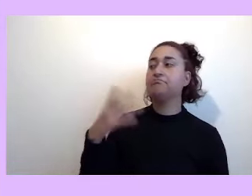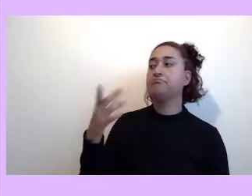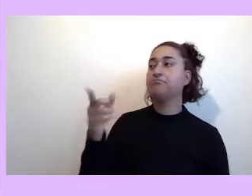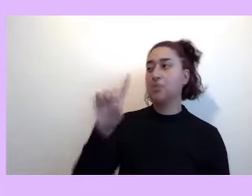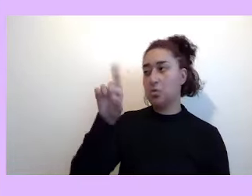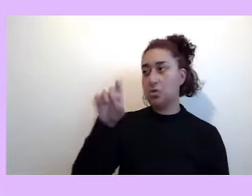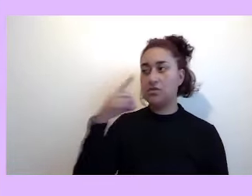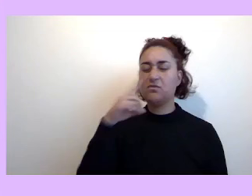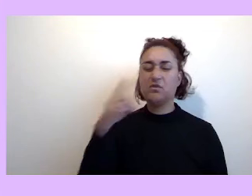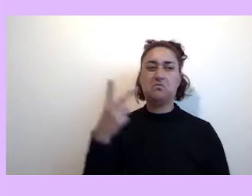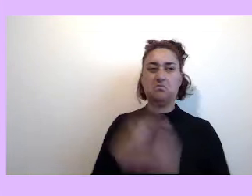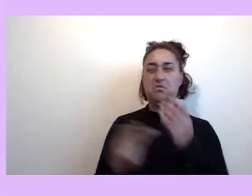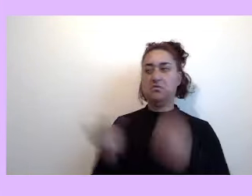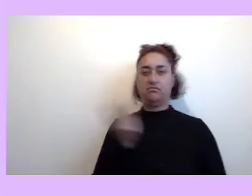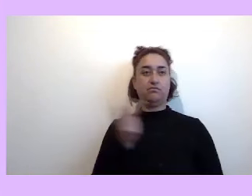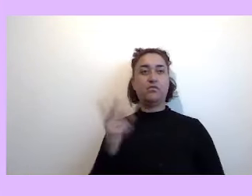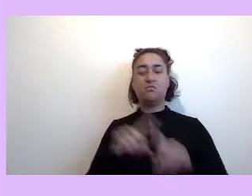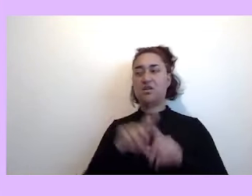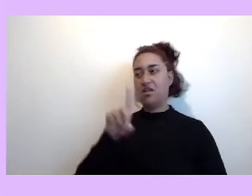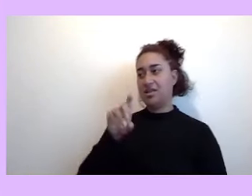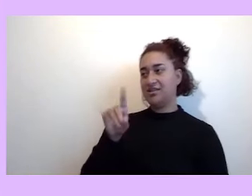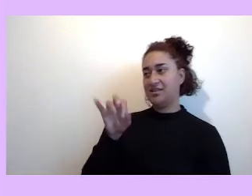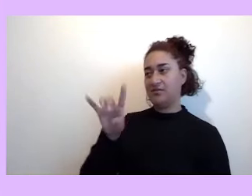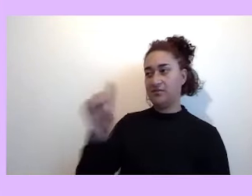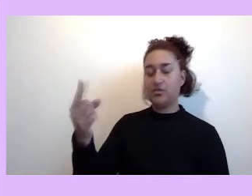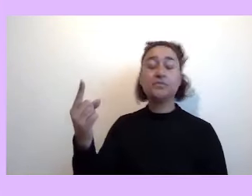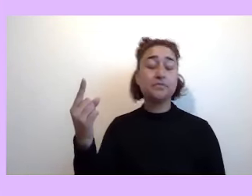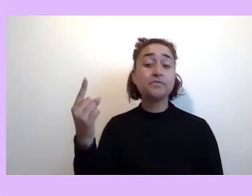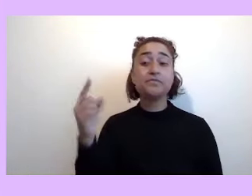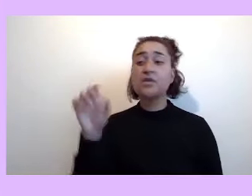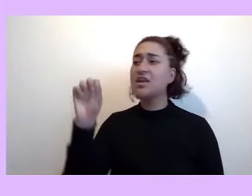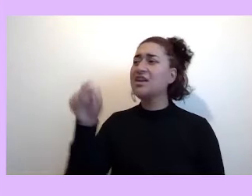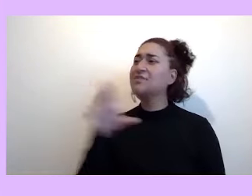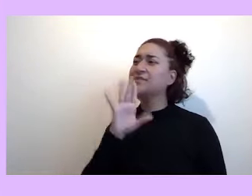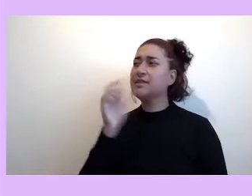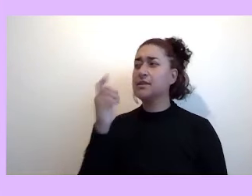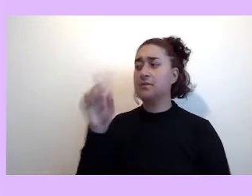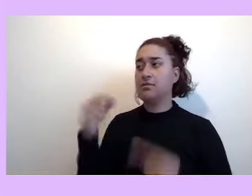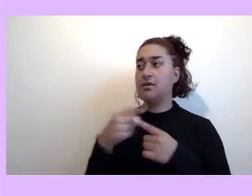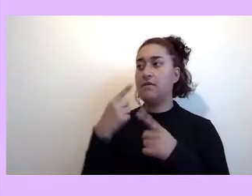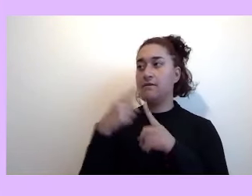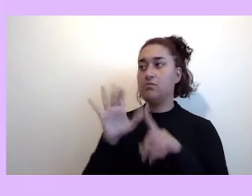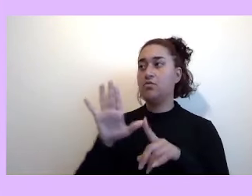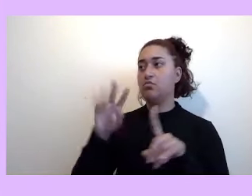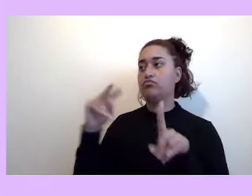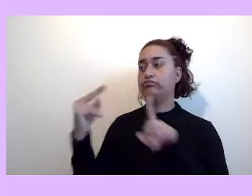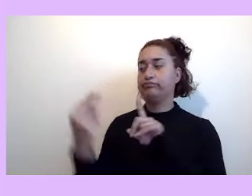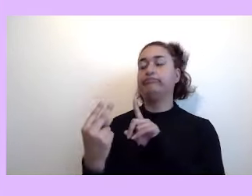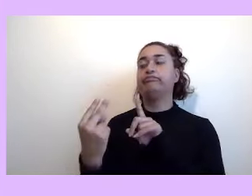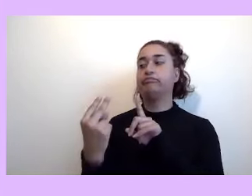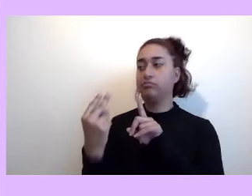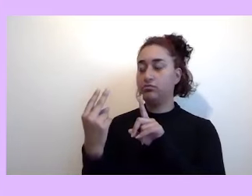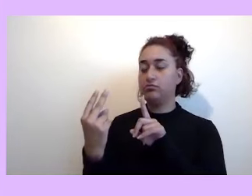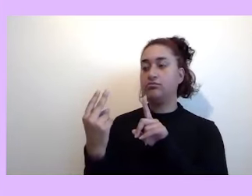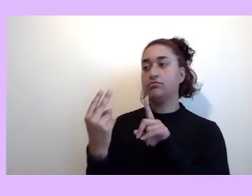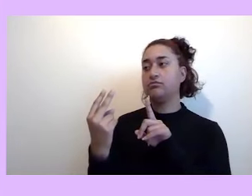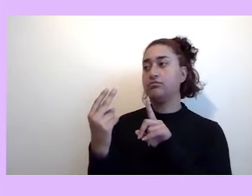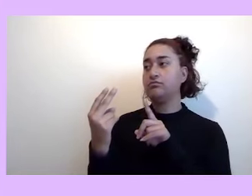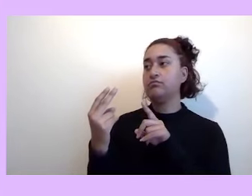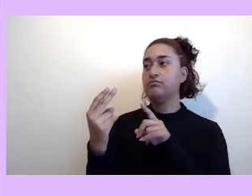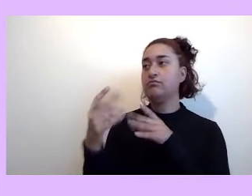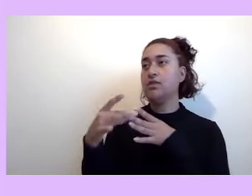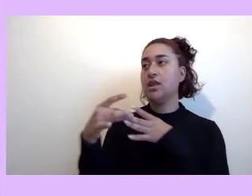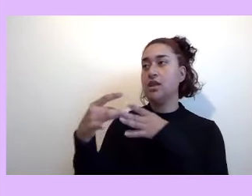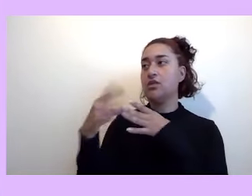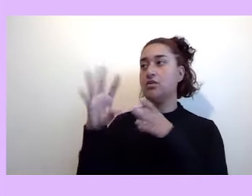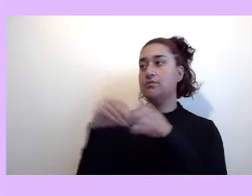for both of you, but I'll ask David to answer first. Can you speak a little bit about, from your perspective as sort of a leader in the